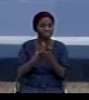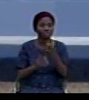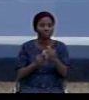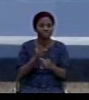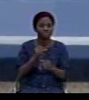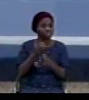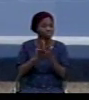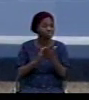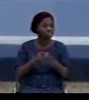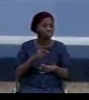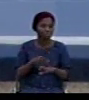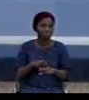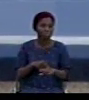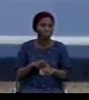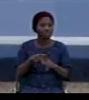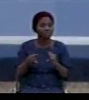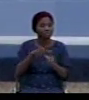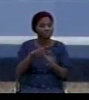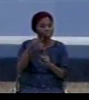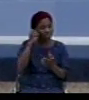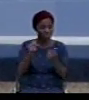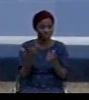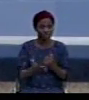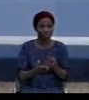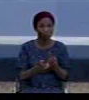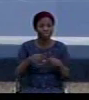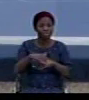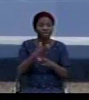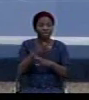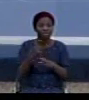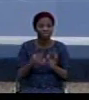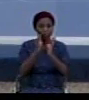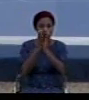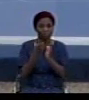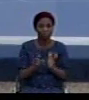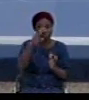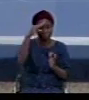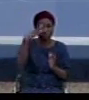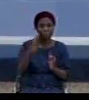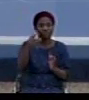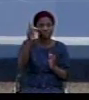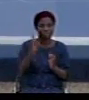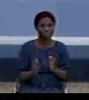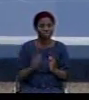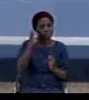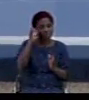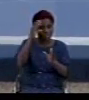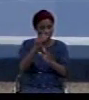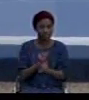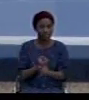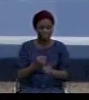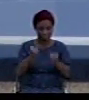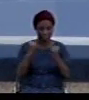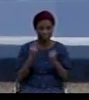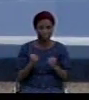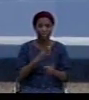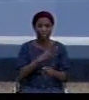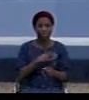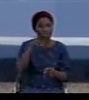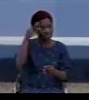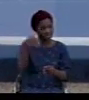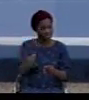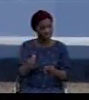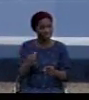after the prayer of the man of God, his body received strength. And by himself, he walked from the back